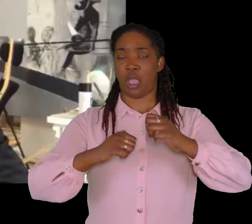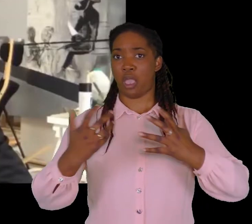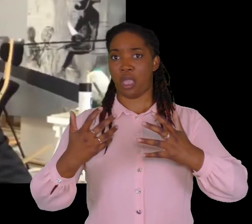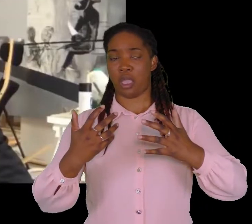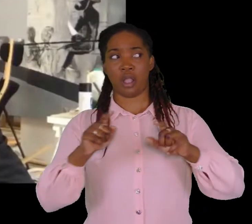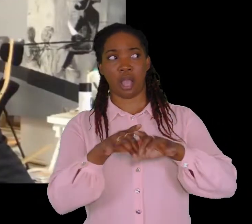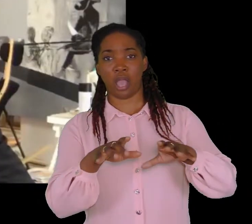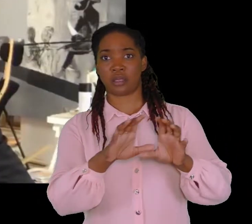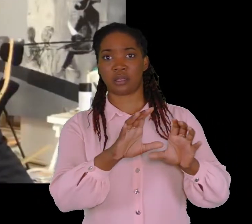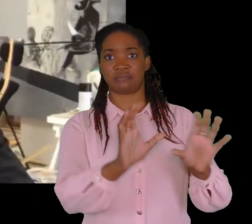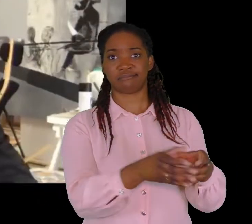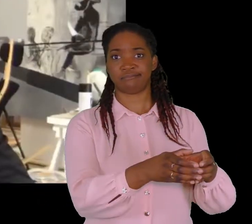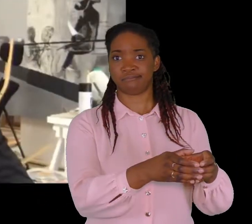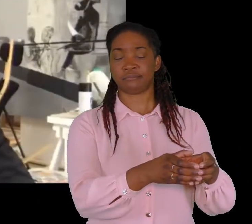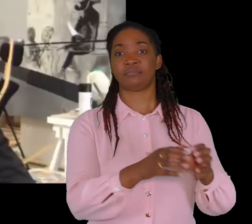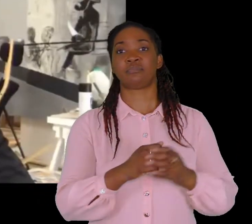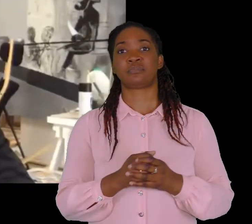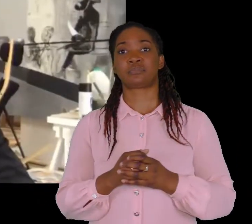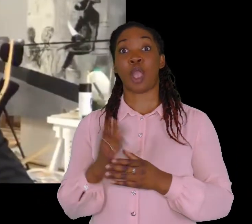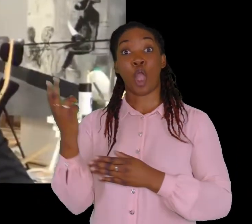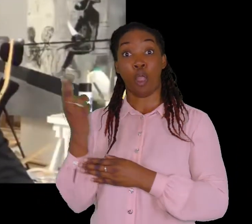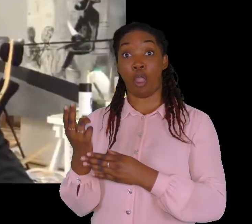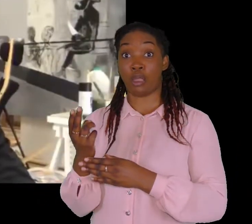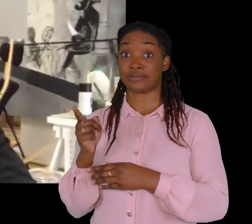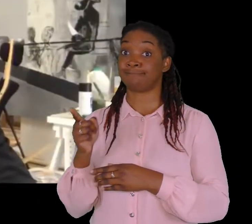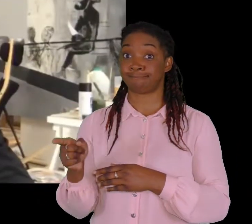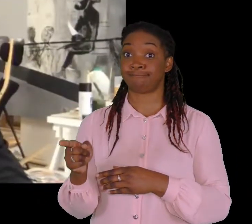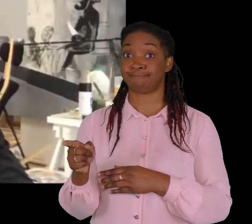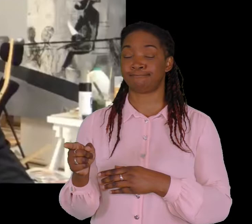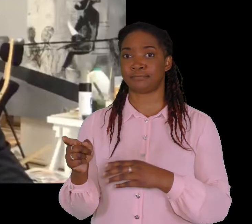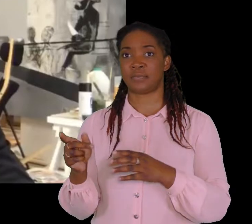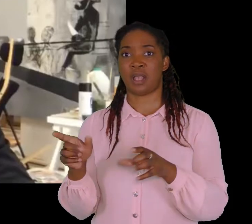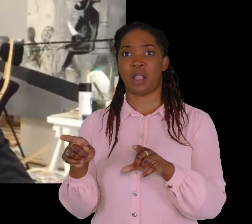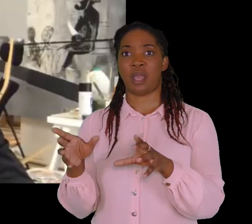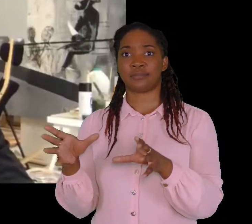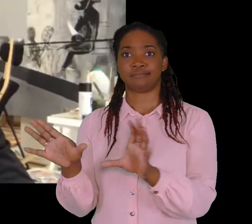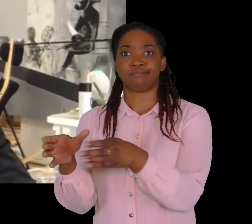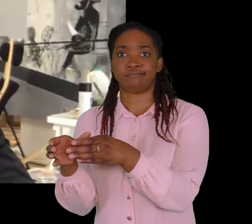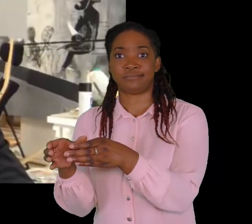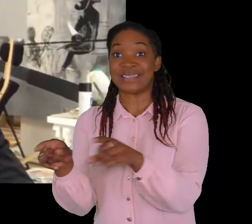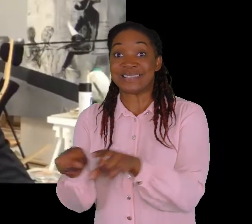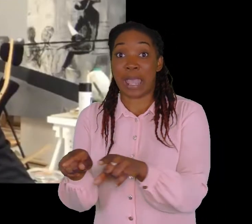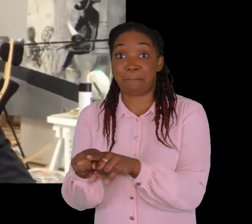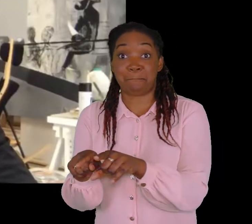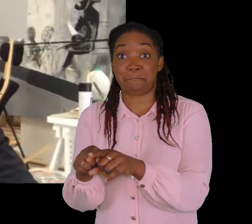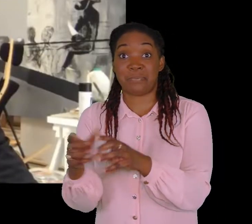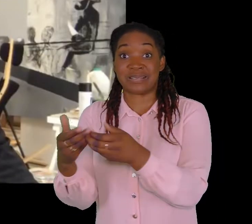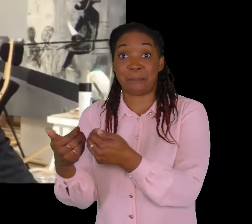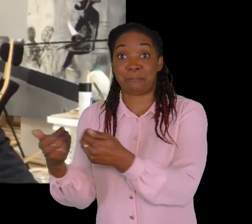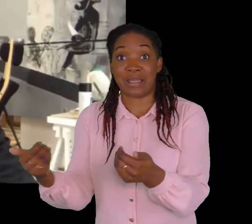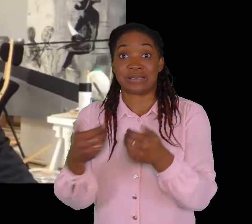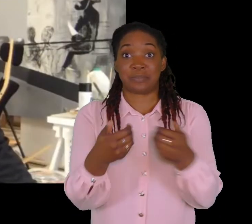also was, you know, sort of contained within that same compartment where the Nigerian communities were.